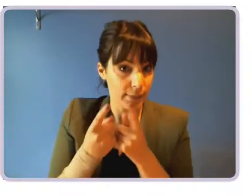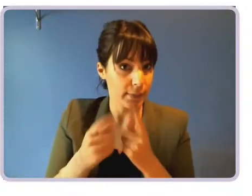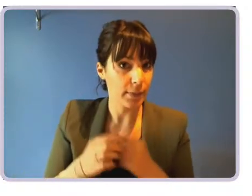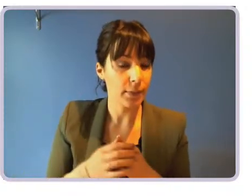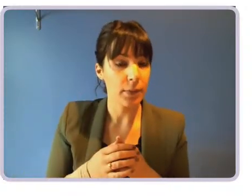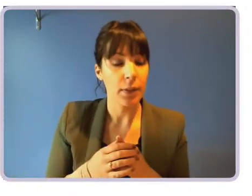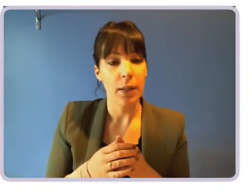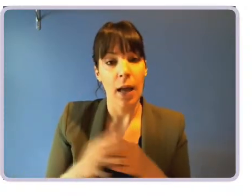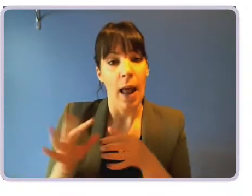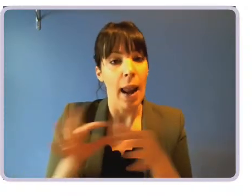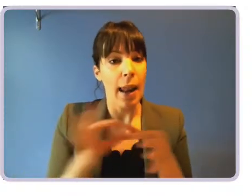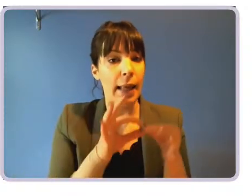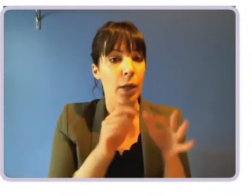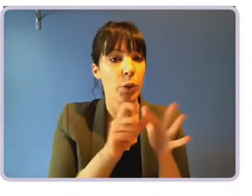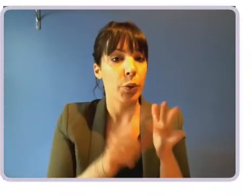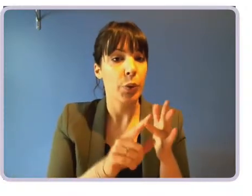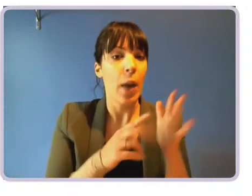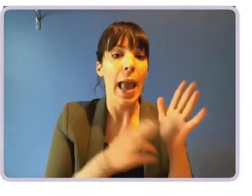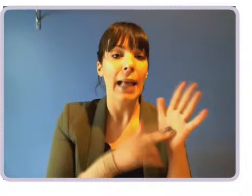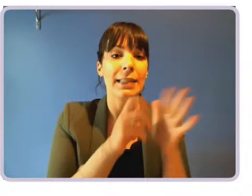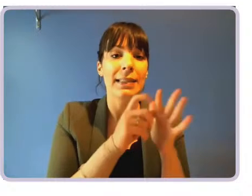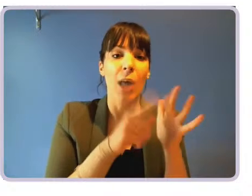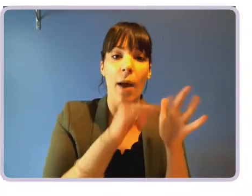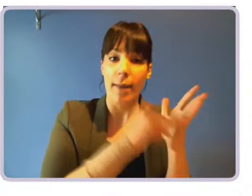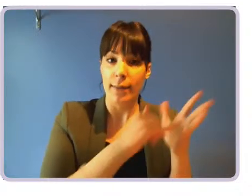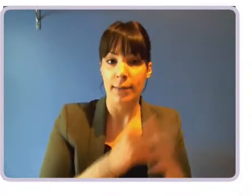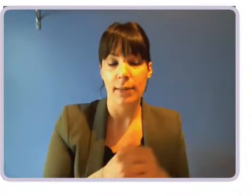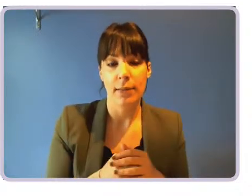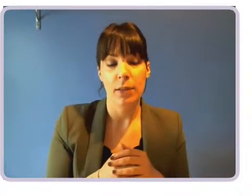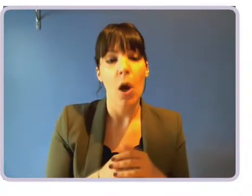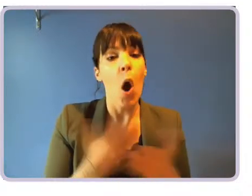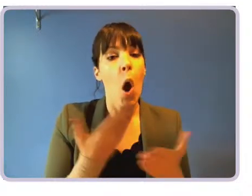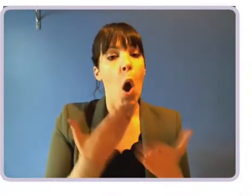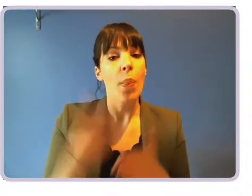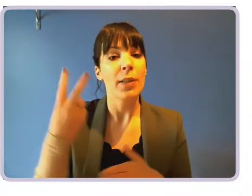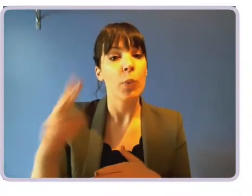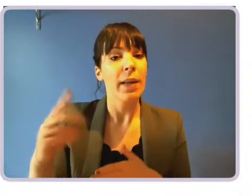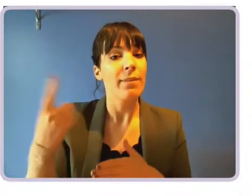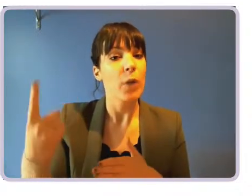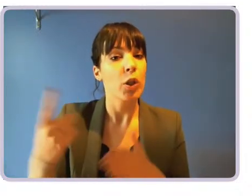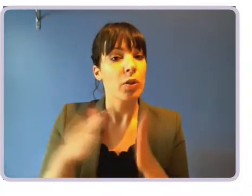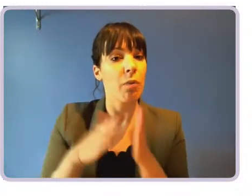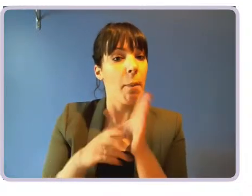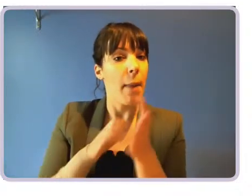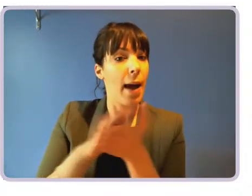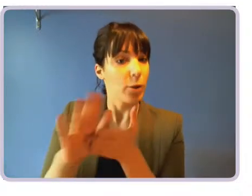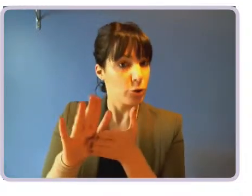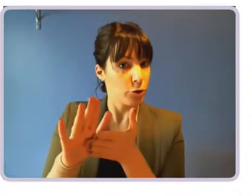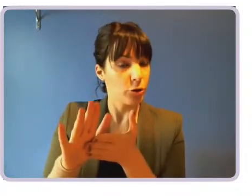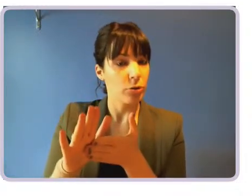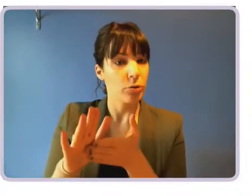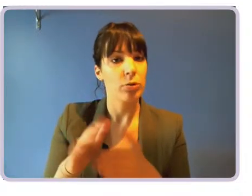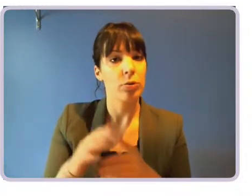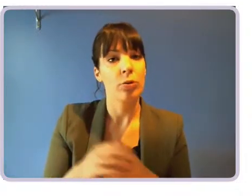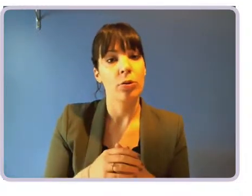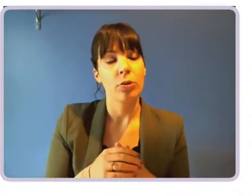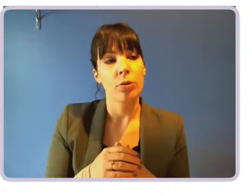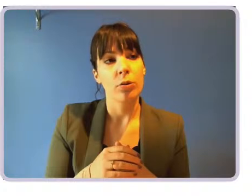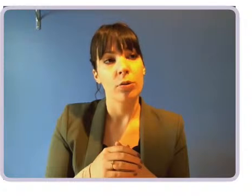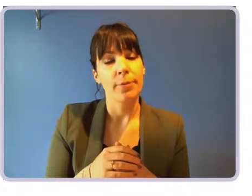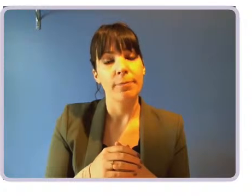to the NDIS on the 21st of March, outlining things like